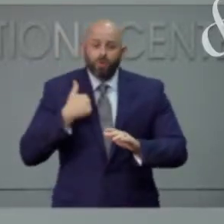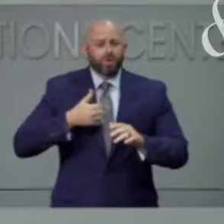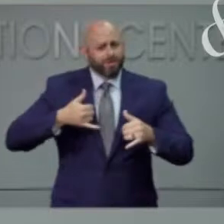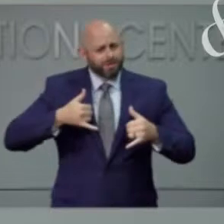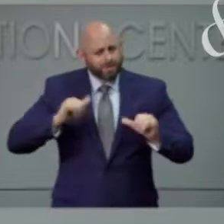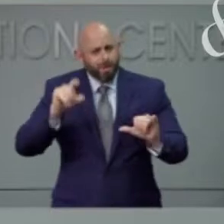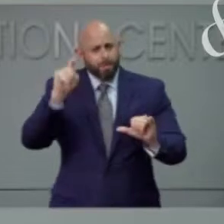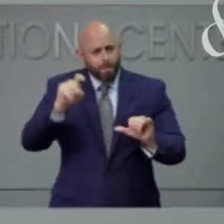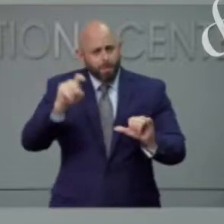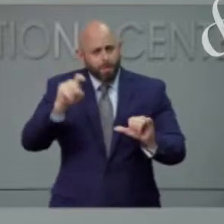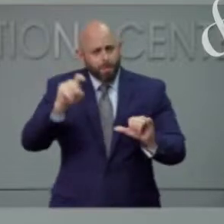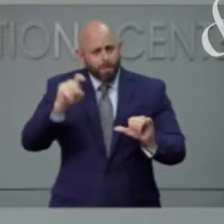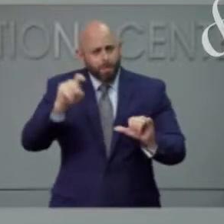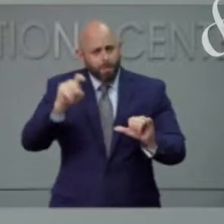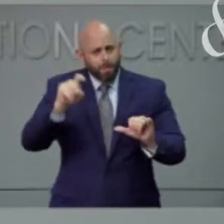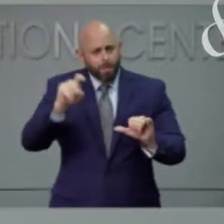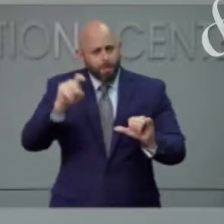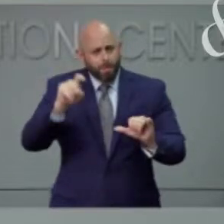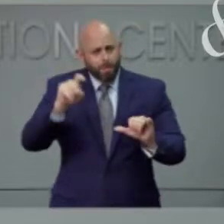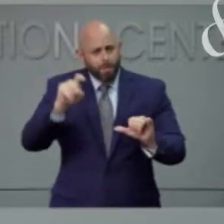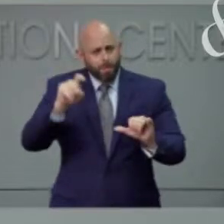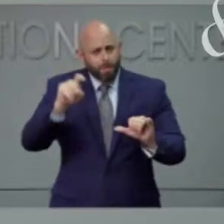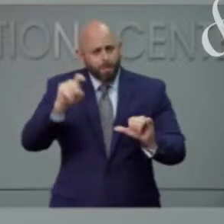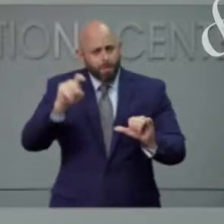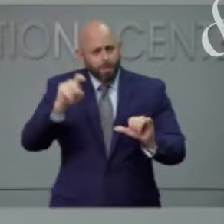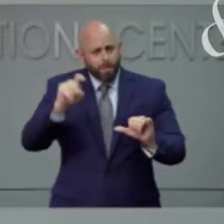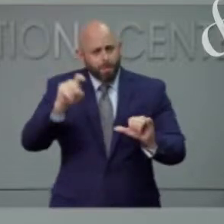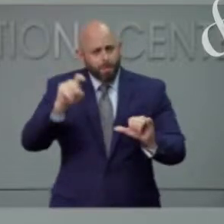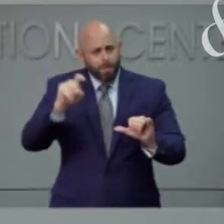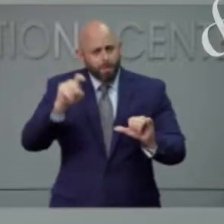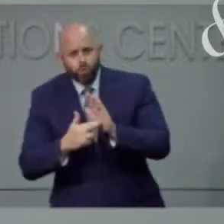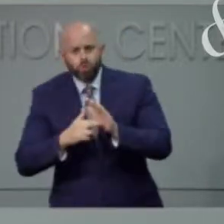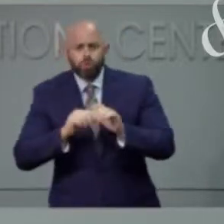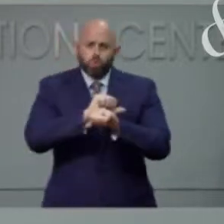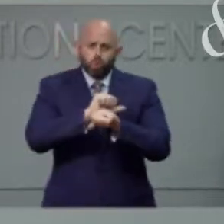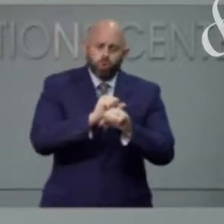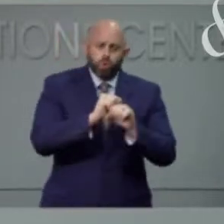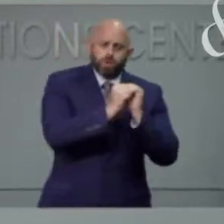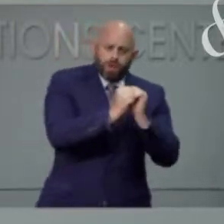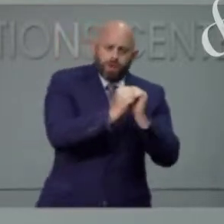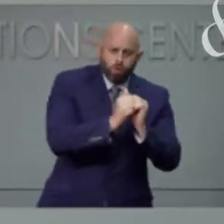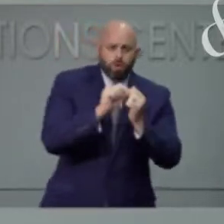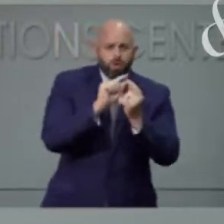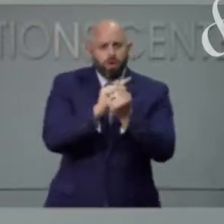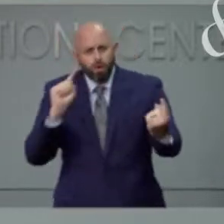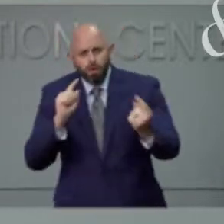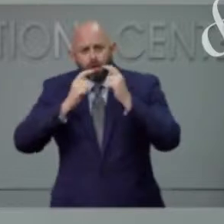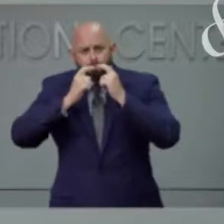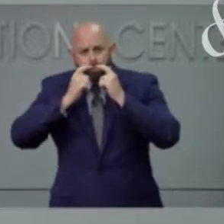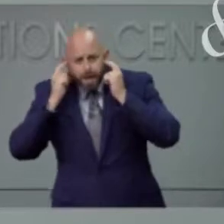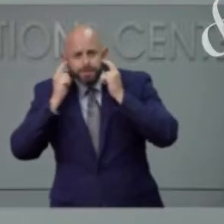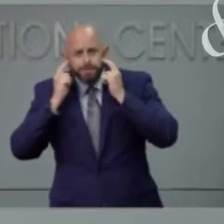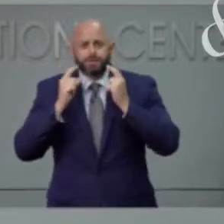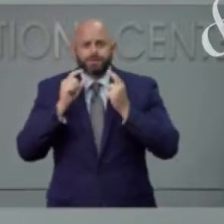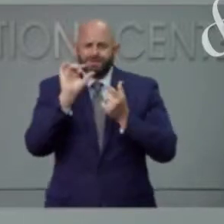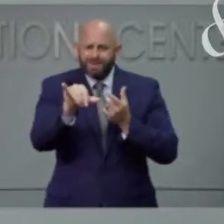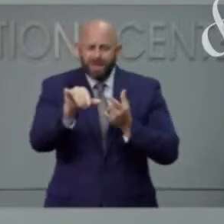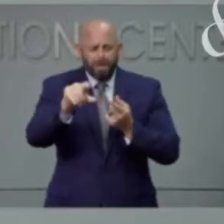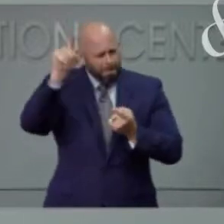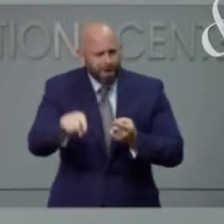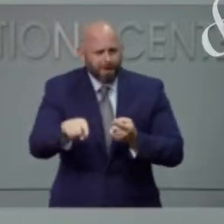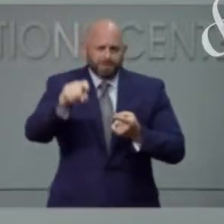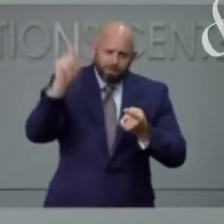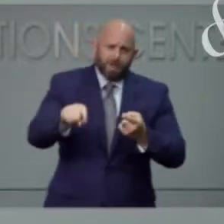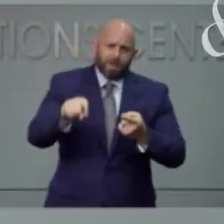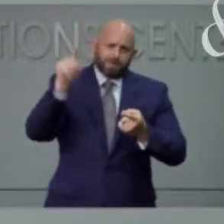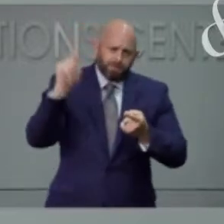to follow those guidelines of wearing a mask and staying socially distant. And I want to reiterate what the governor said is that please, you know,